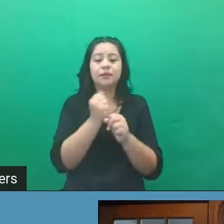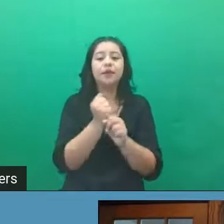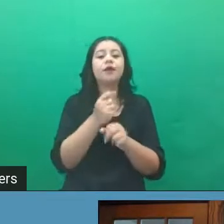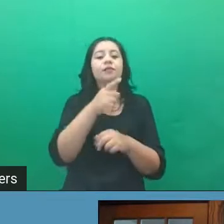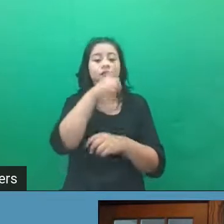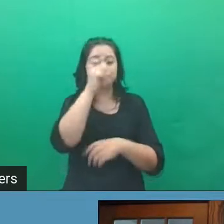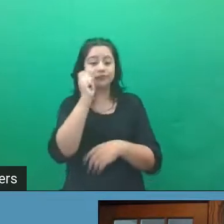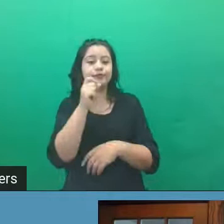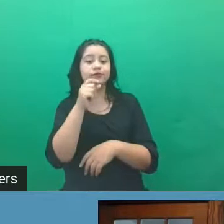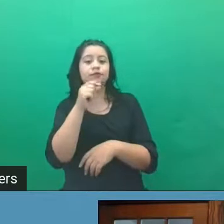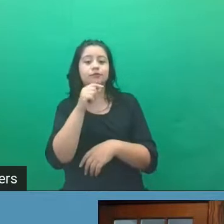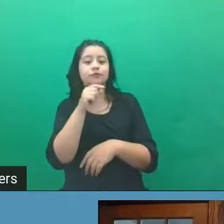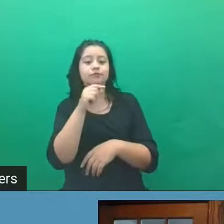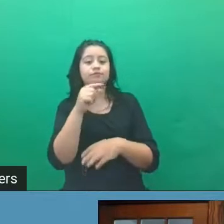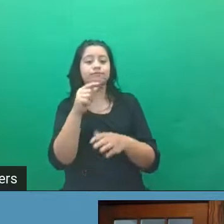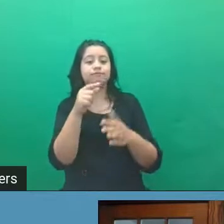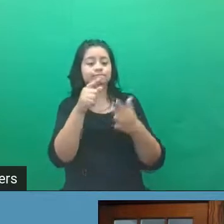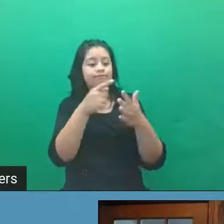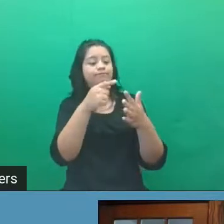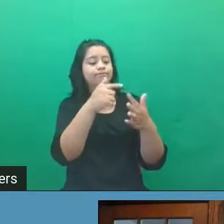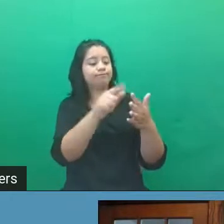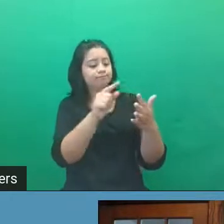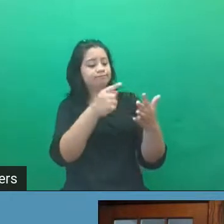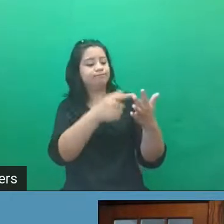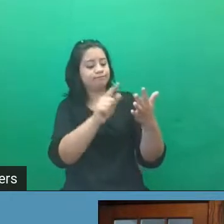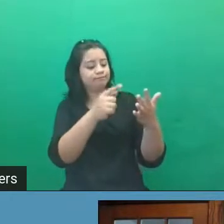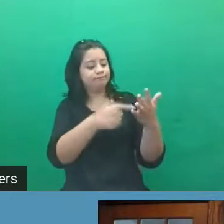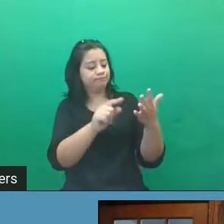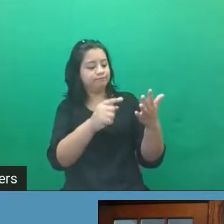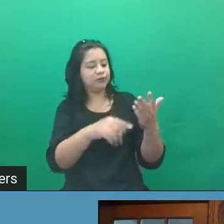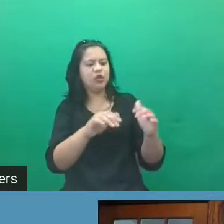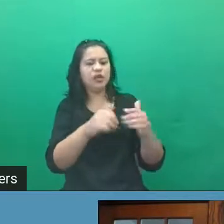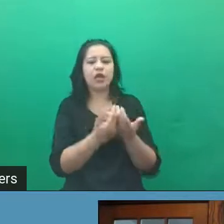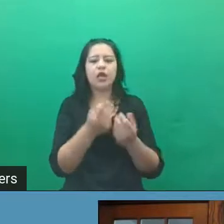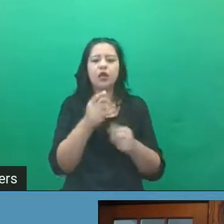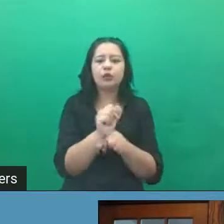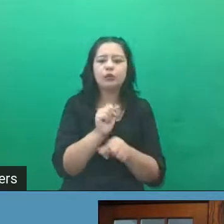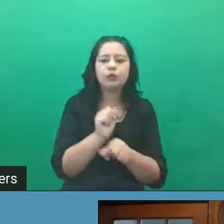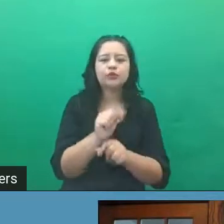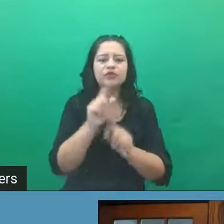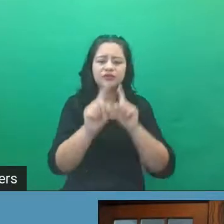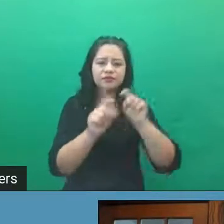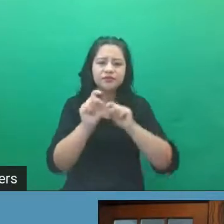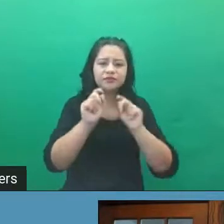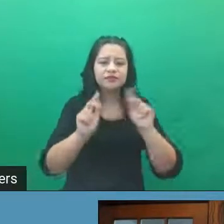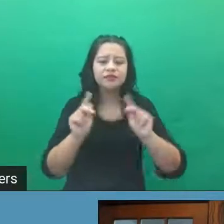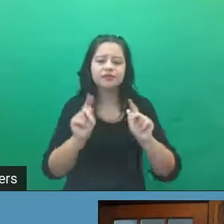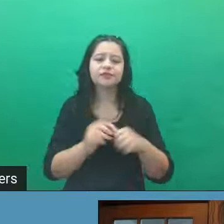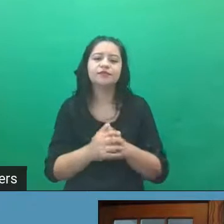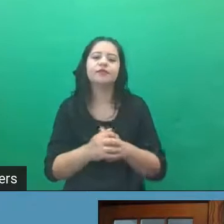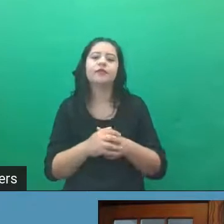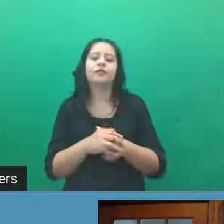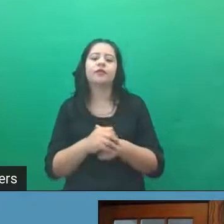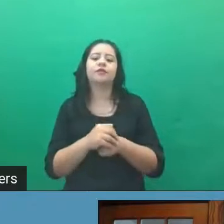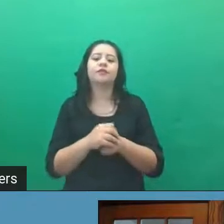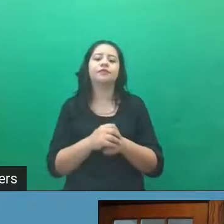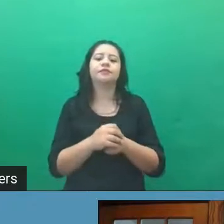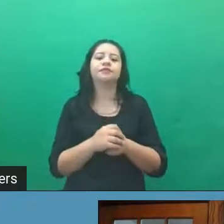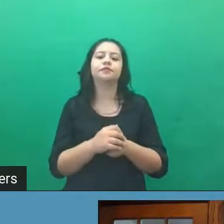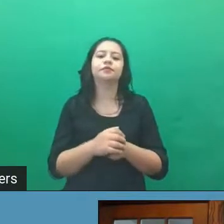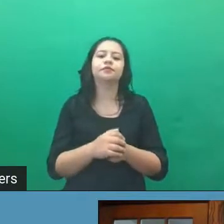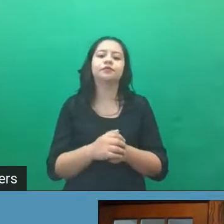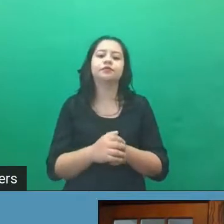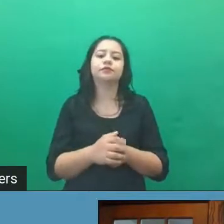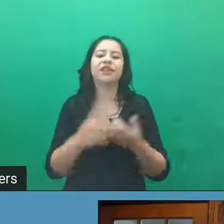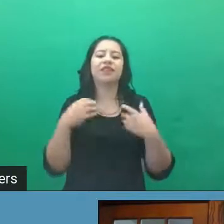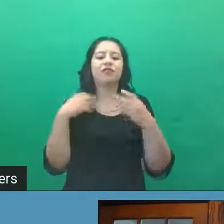at, they made a checkbox and said, oh, well, how does this work? Does this work well with this group? That's why we went with StreamYard. It allows us